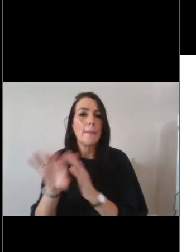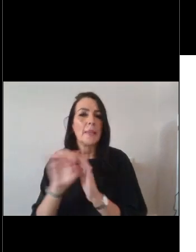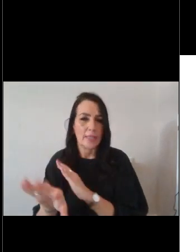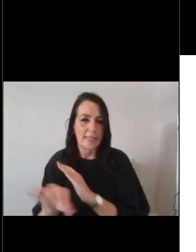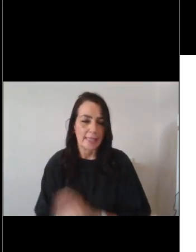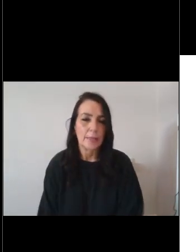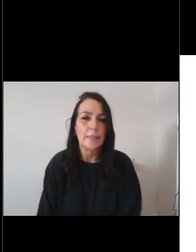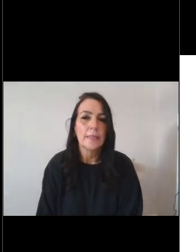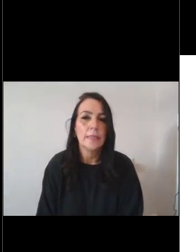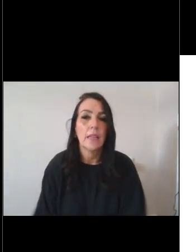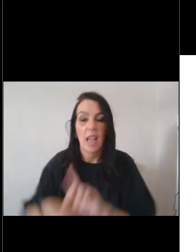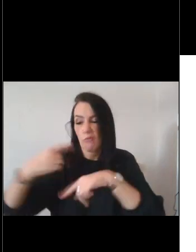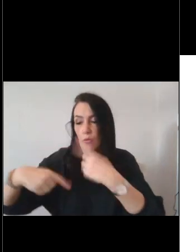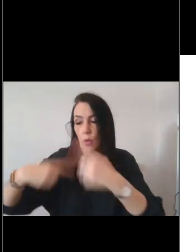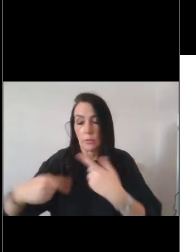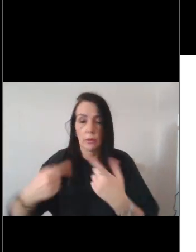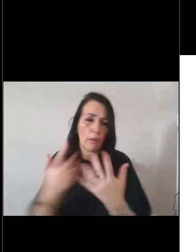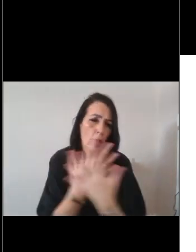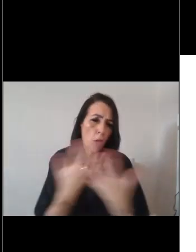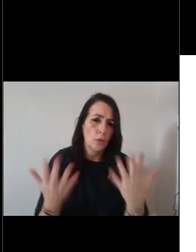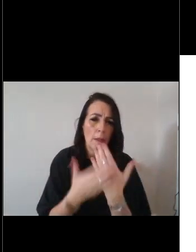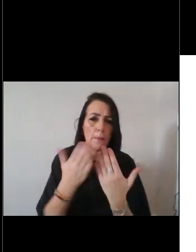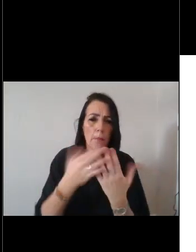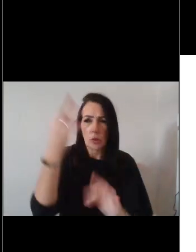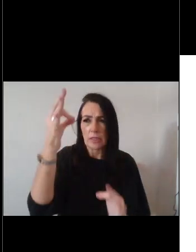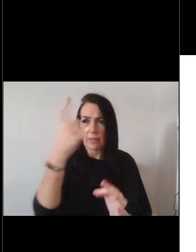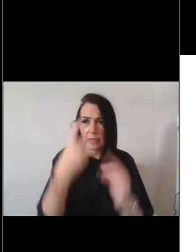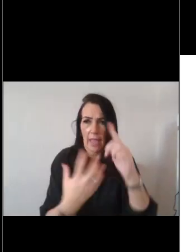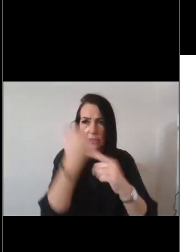removals, and lots more. There's lots more things that you can do.